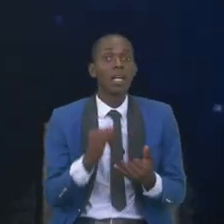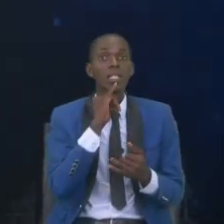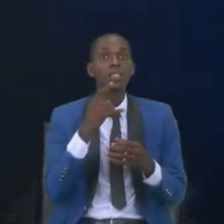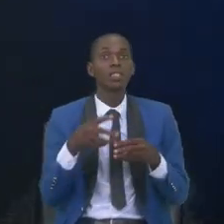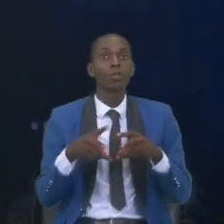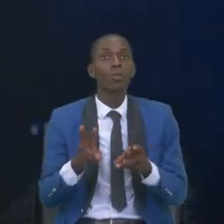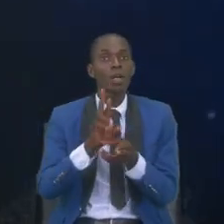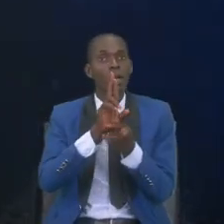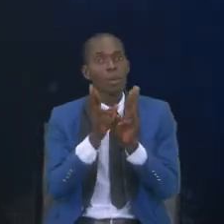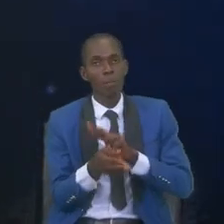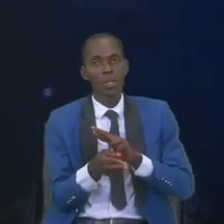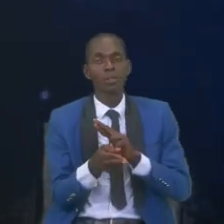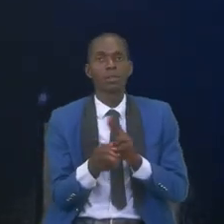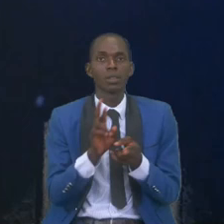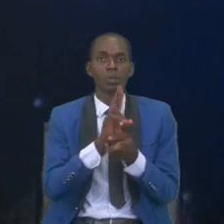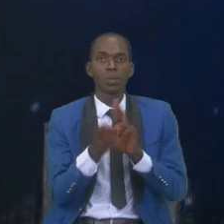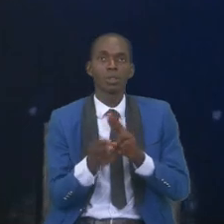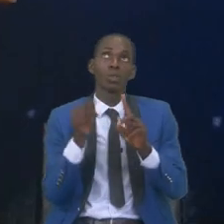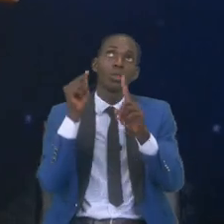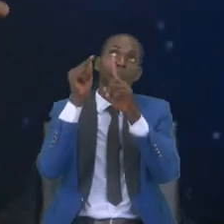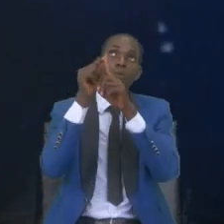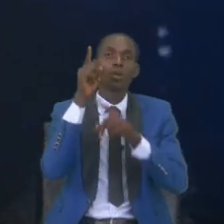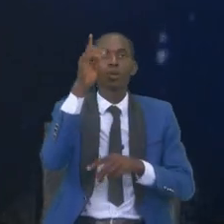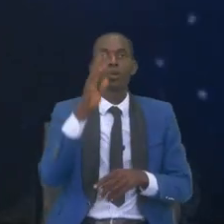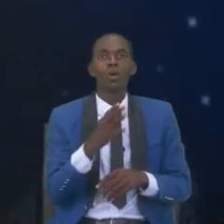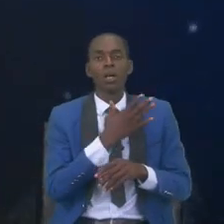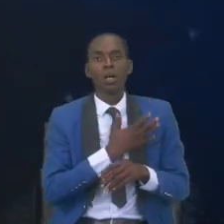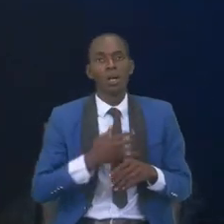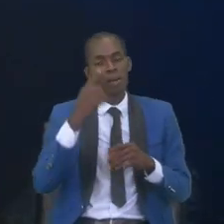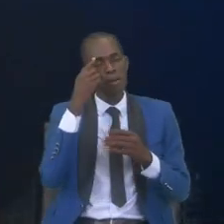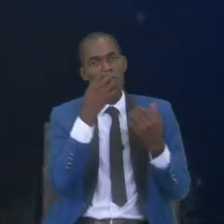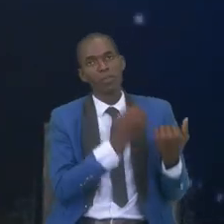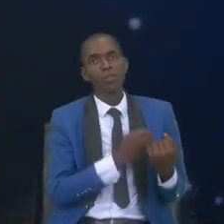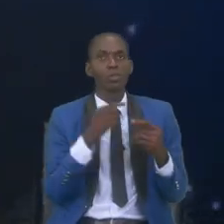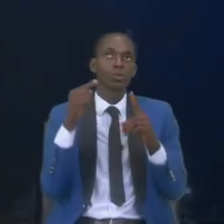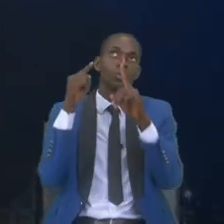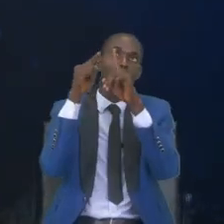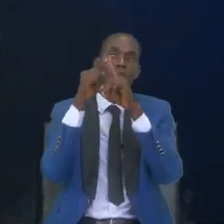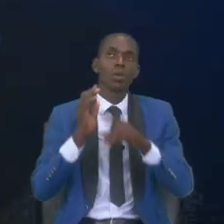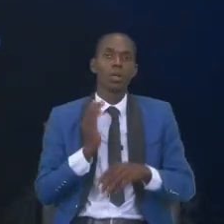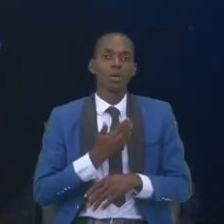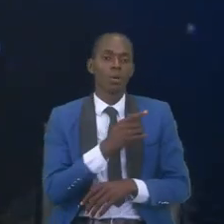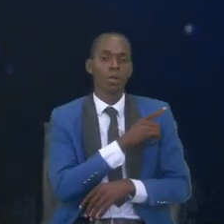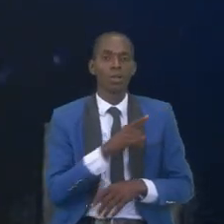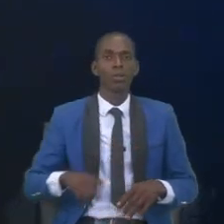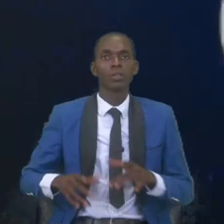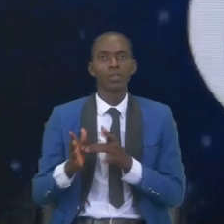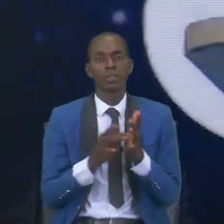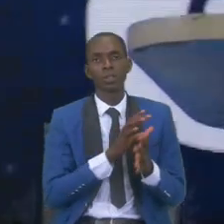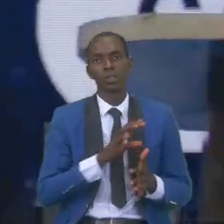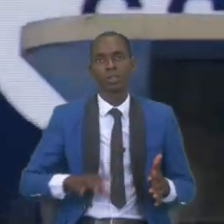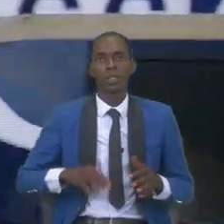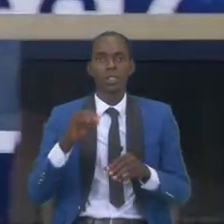Repent. Repentance toward God and faith toward our Lord Jesus Christ. He tells us